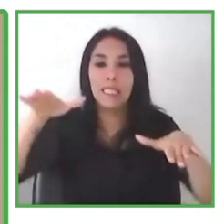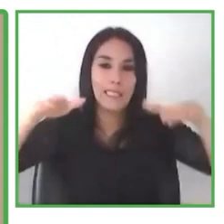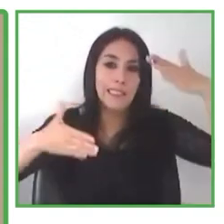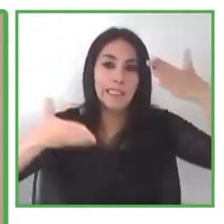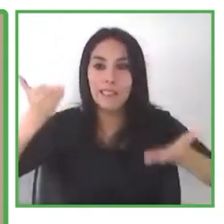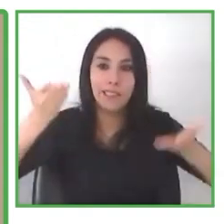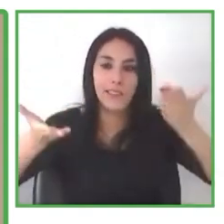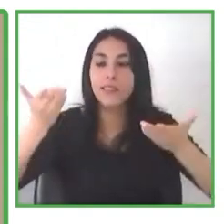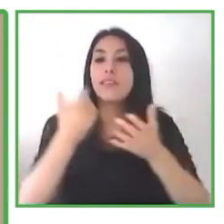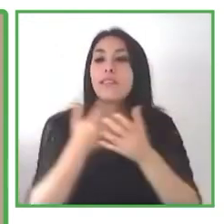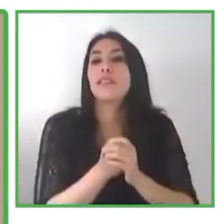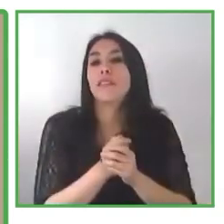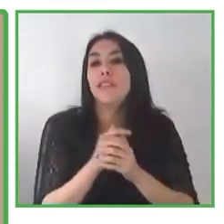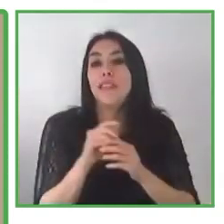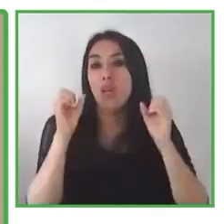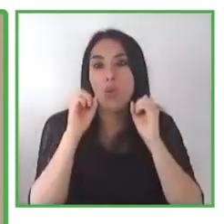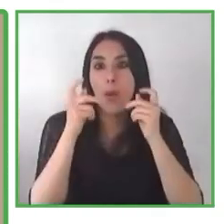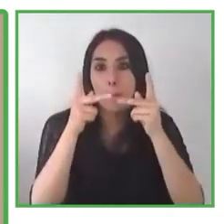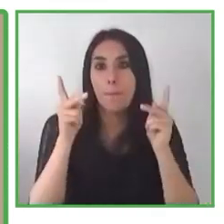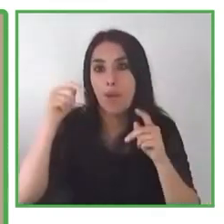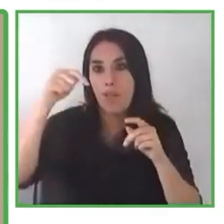And there are places,